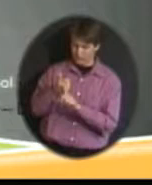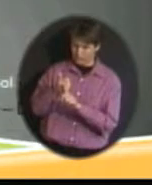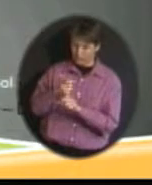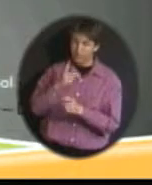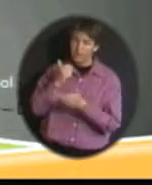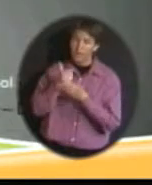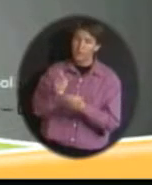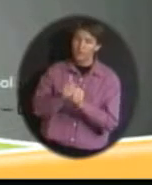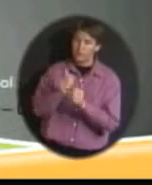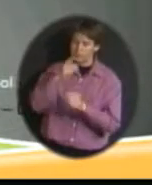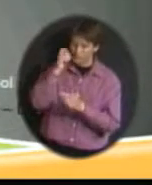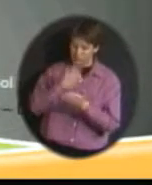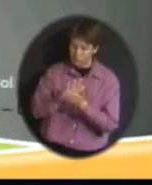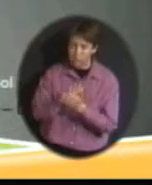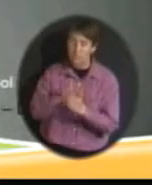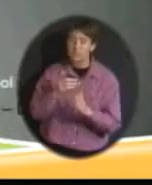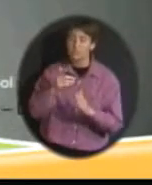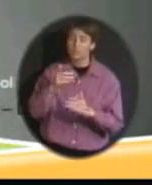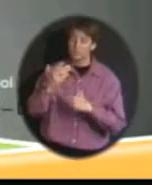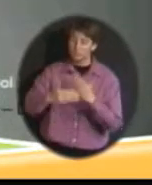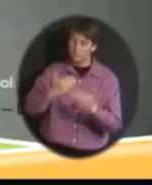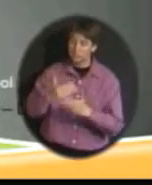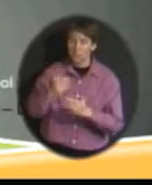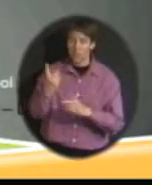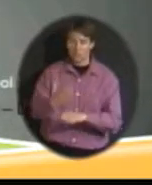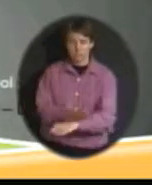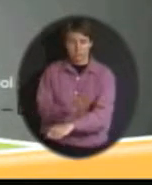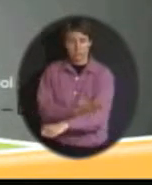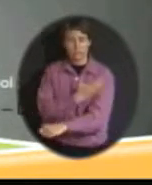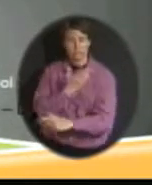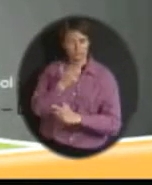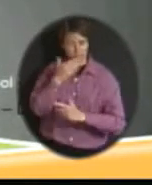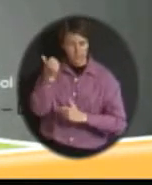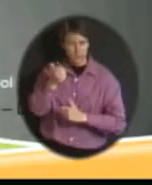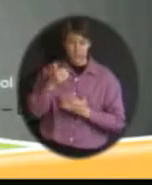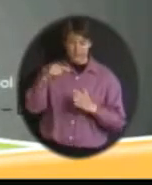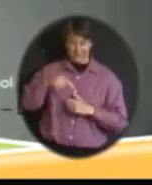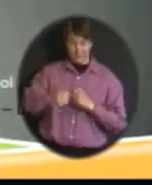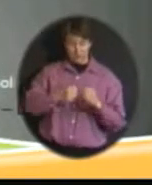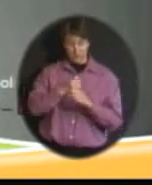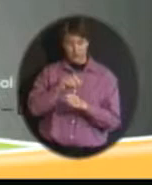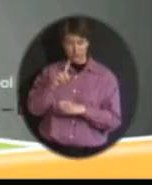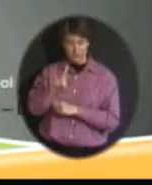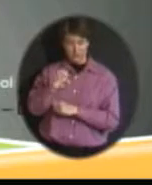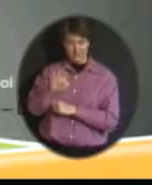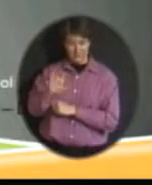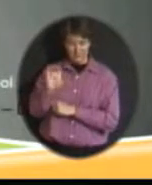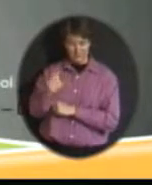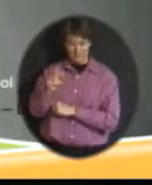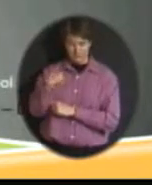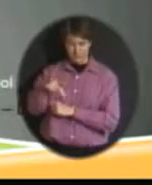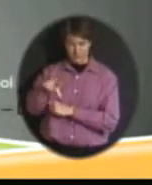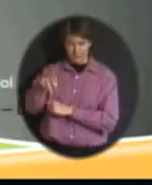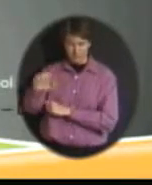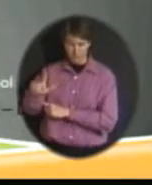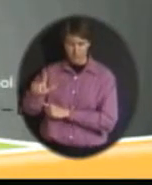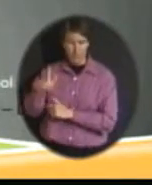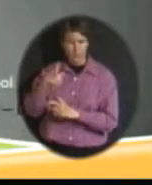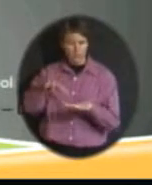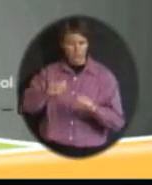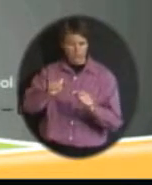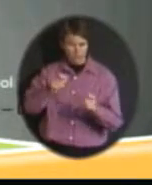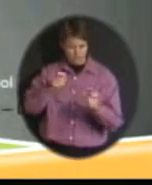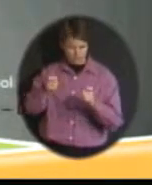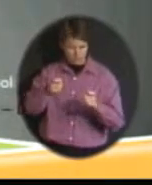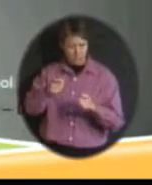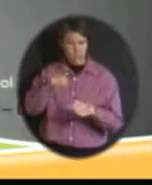and helping it move forward and always enhancing. And now this year, Deb Chappell is taken over summer school, and she as well is